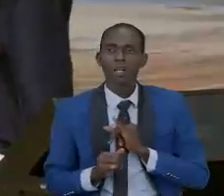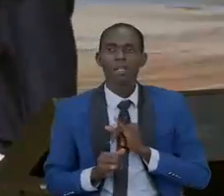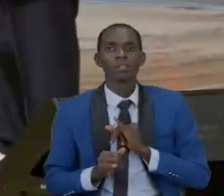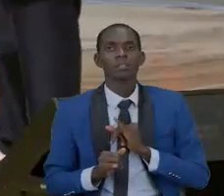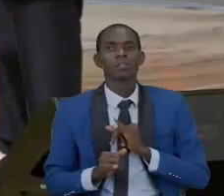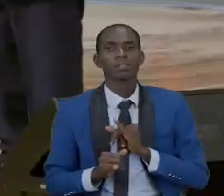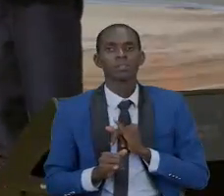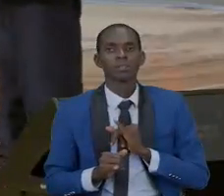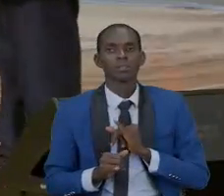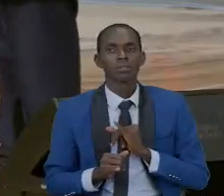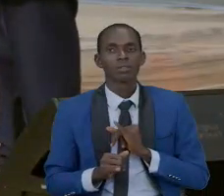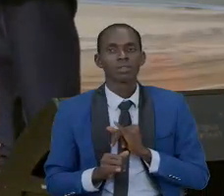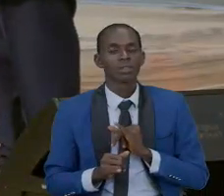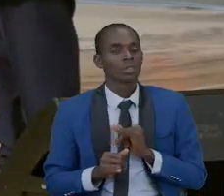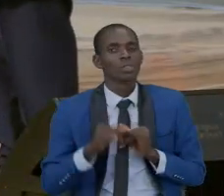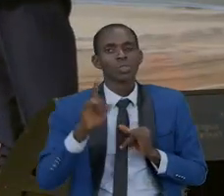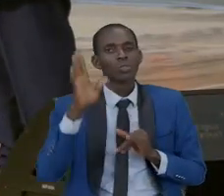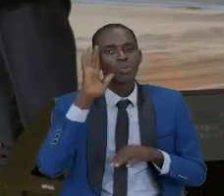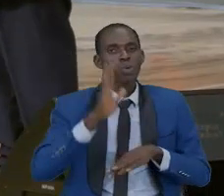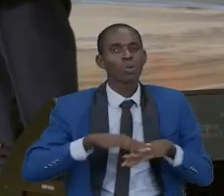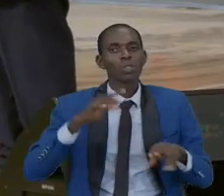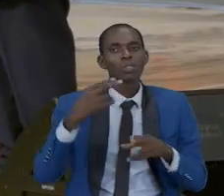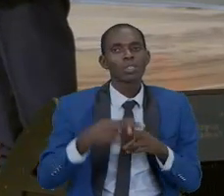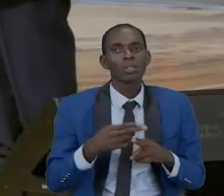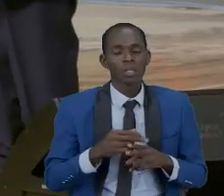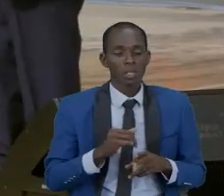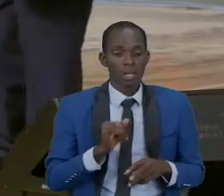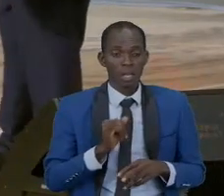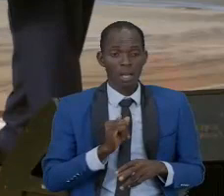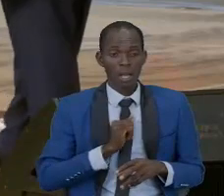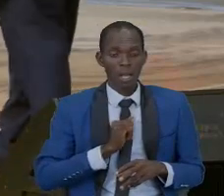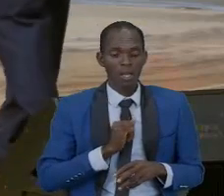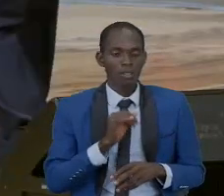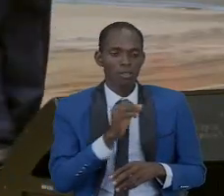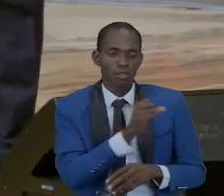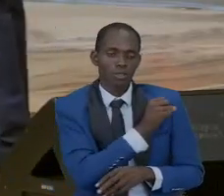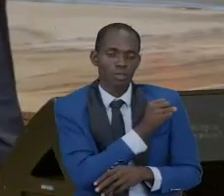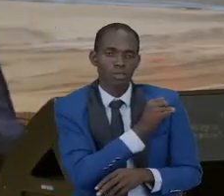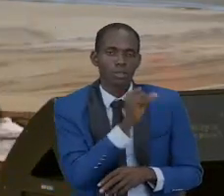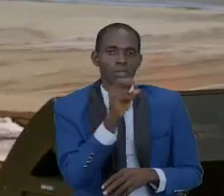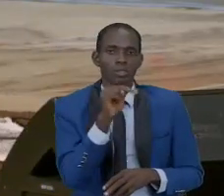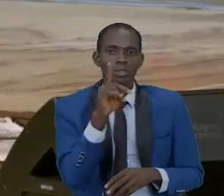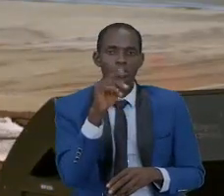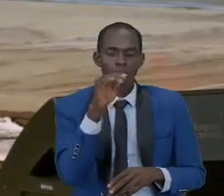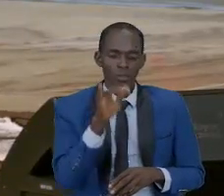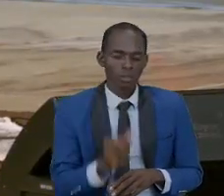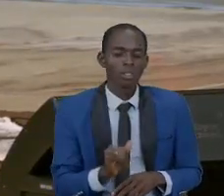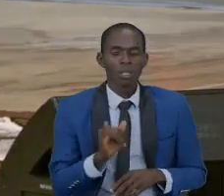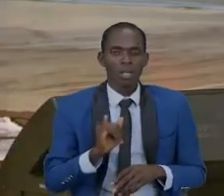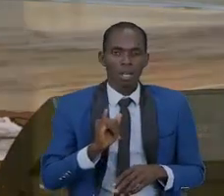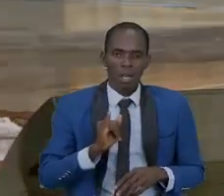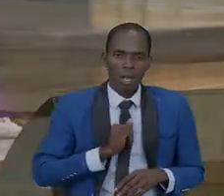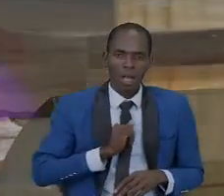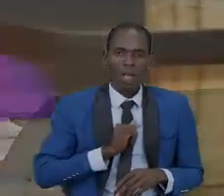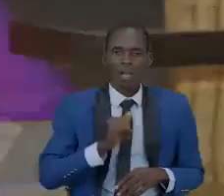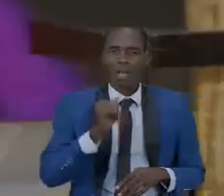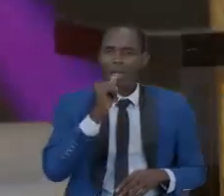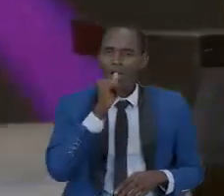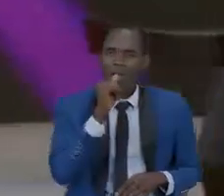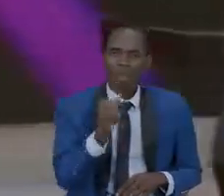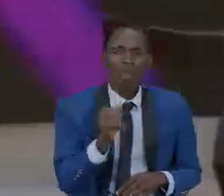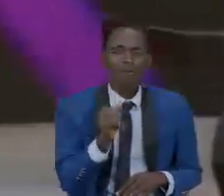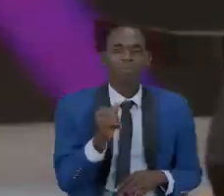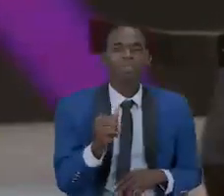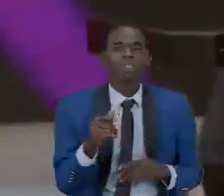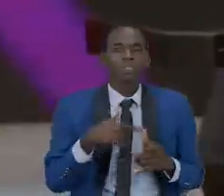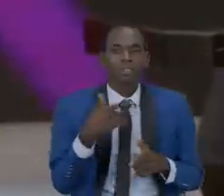so on so you mention your name I am then you emphasize the arm I am